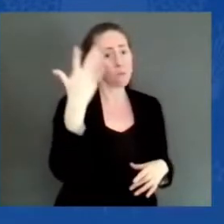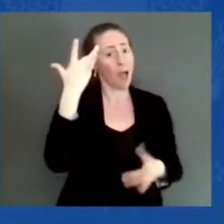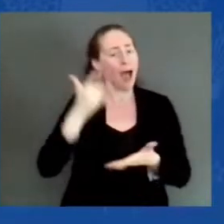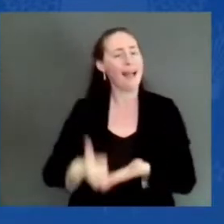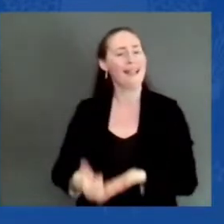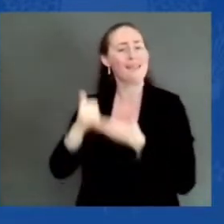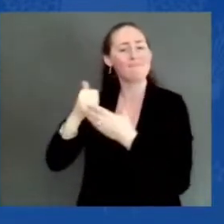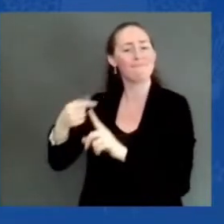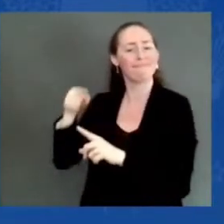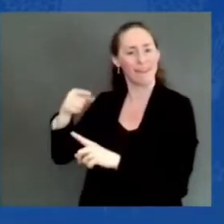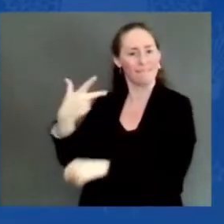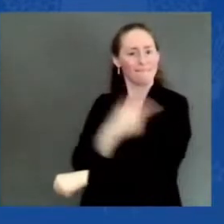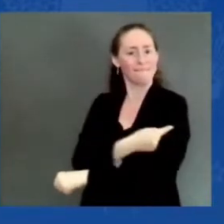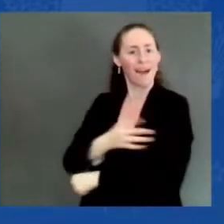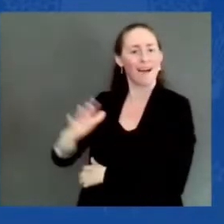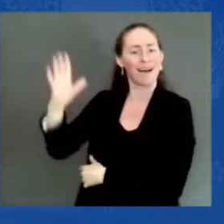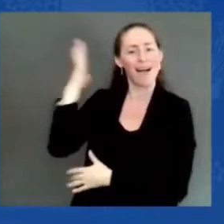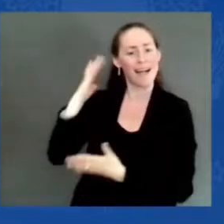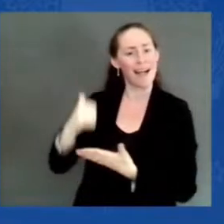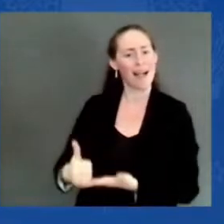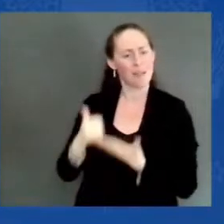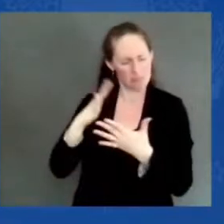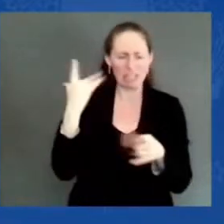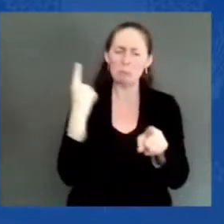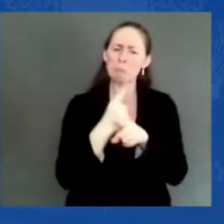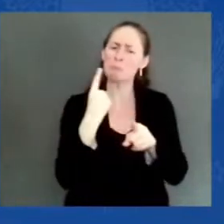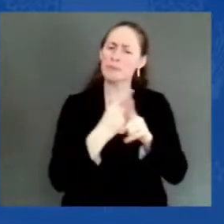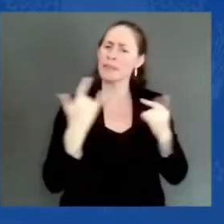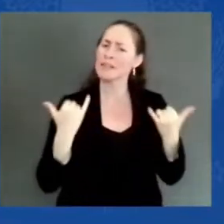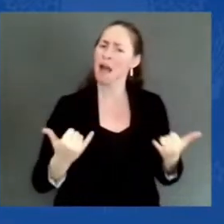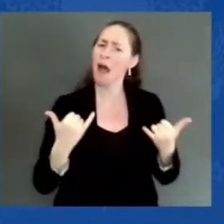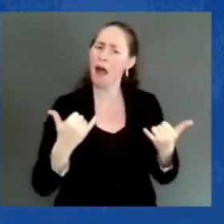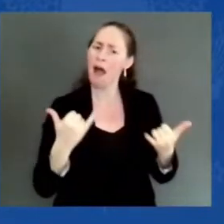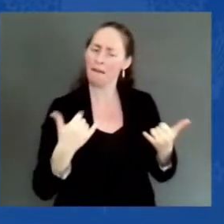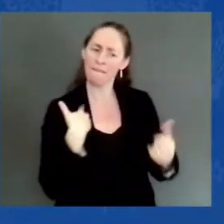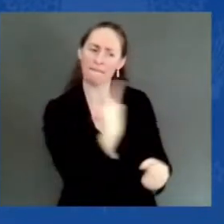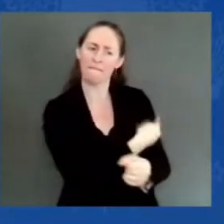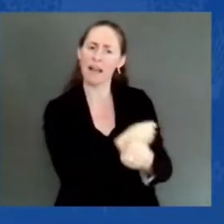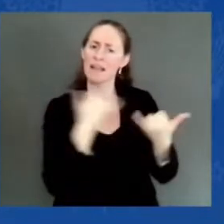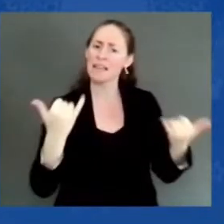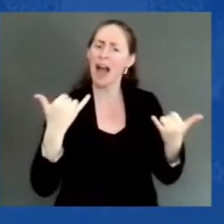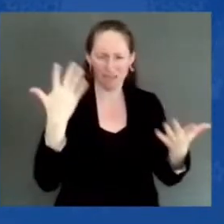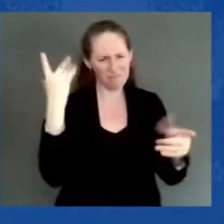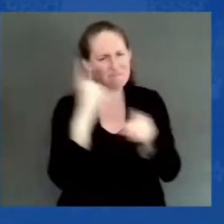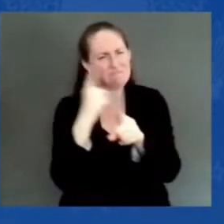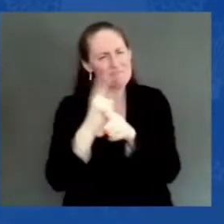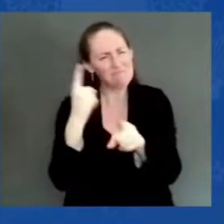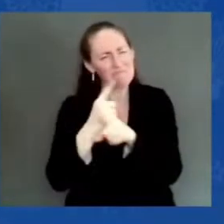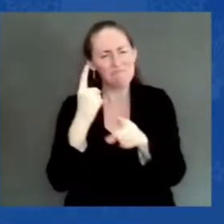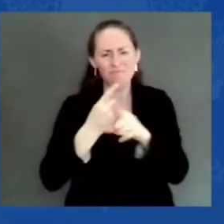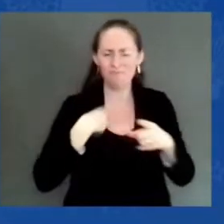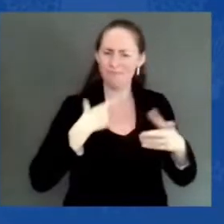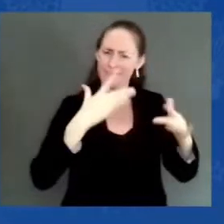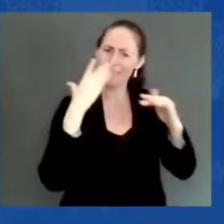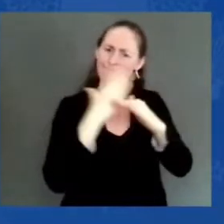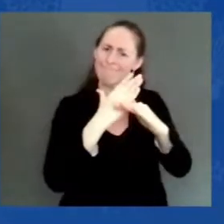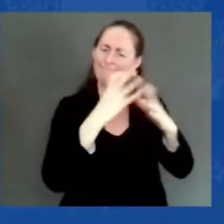sense to require a vaccine that stops the spread of COVID-19. And it's time for others to step up.